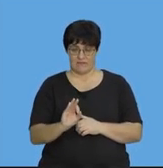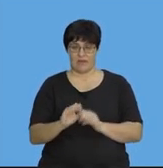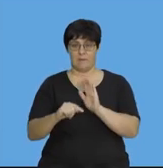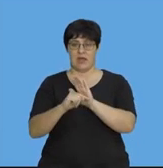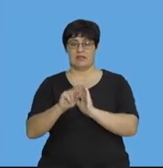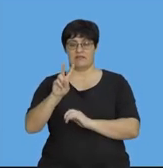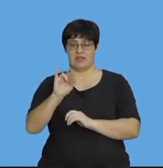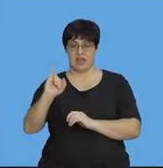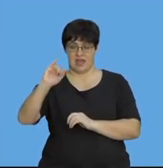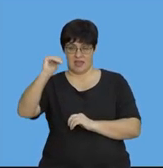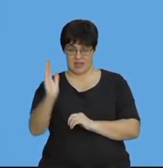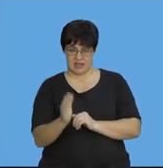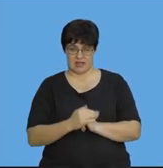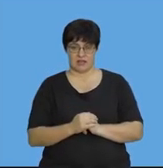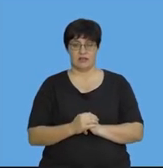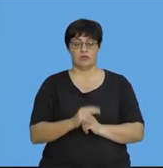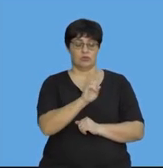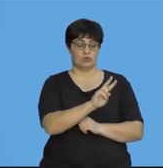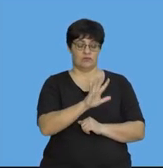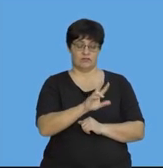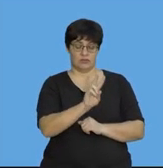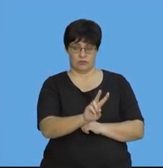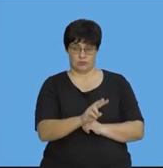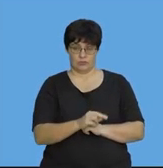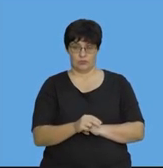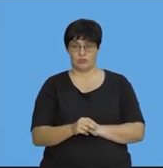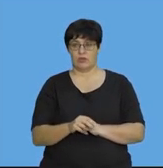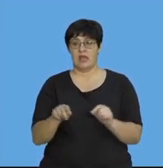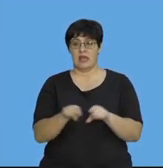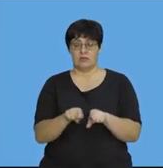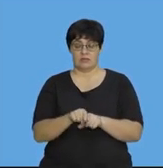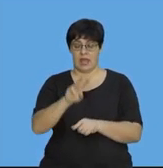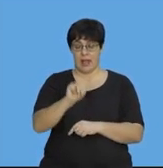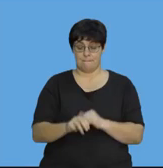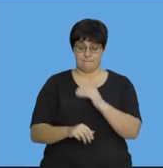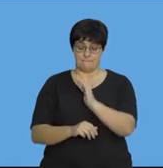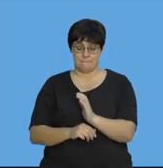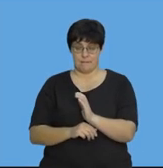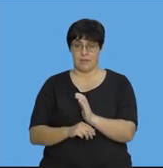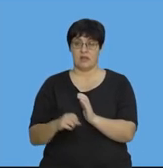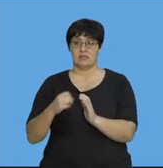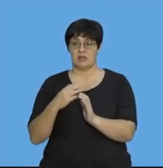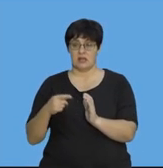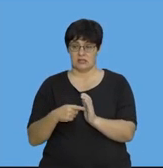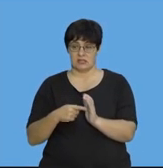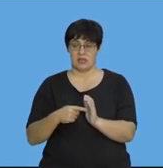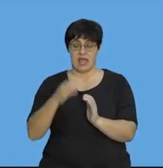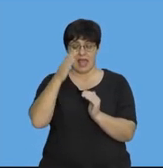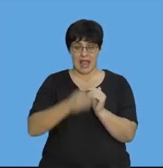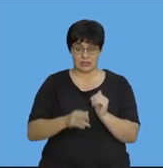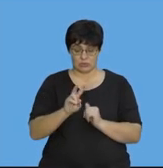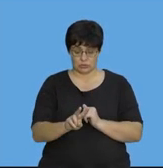So 252, here's my mass, and my velocity ended at